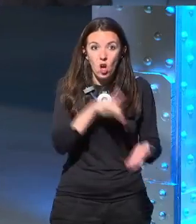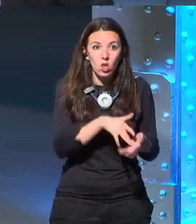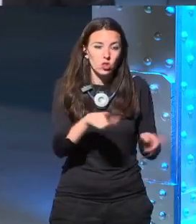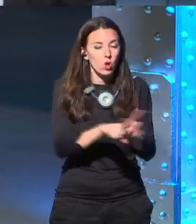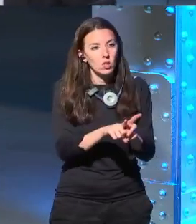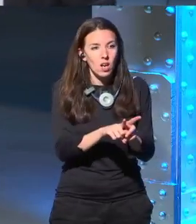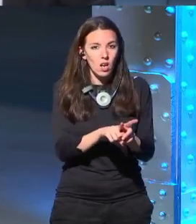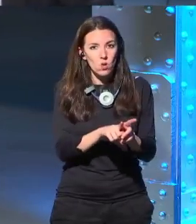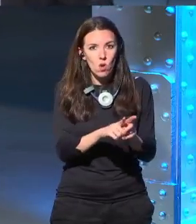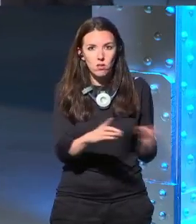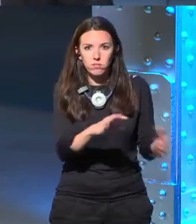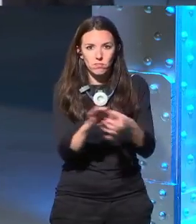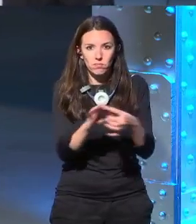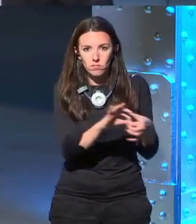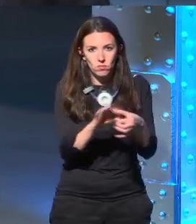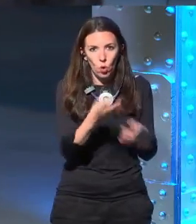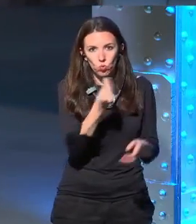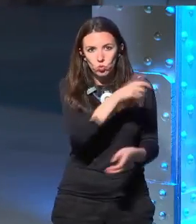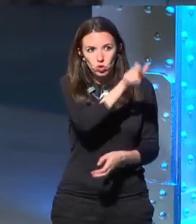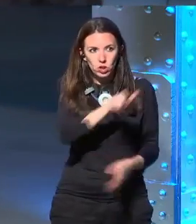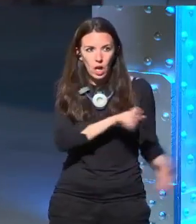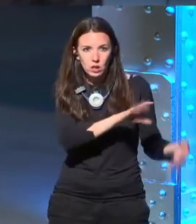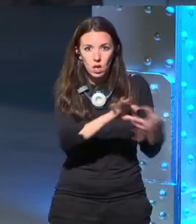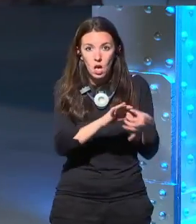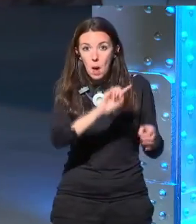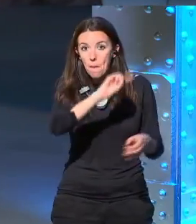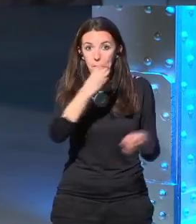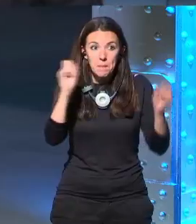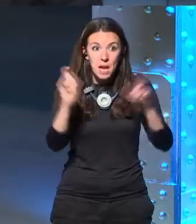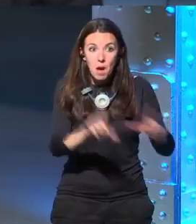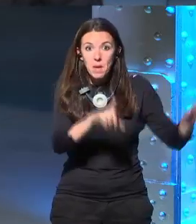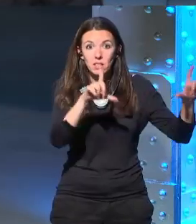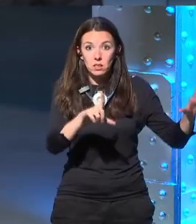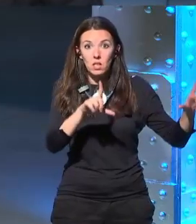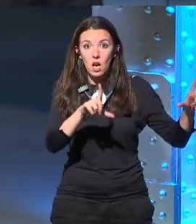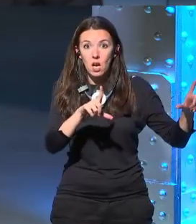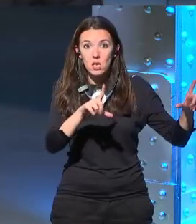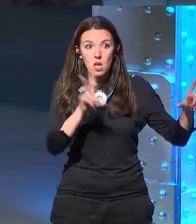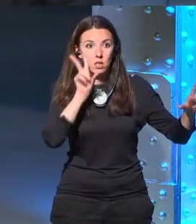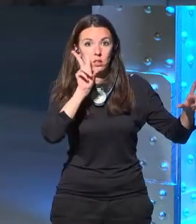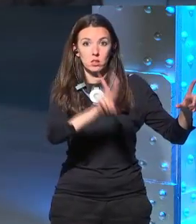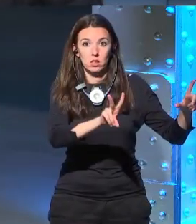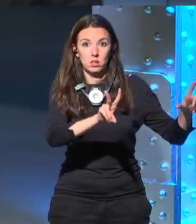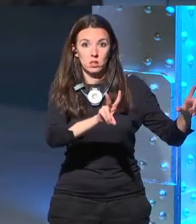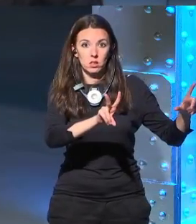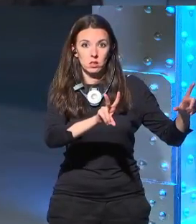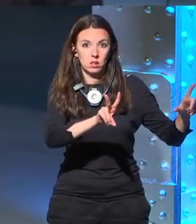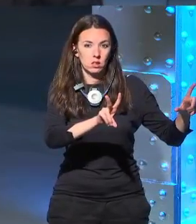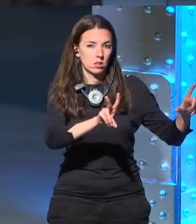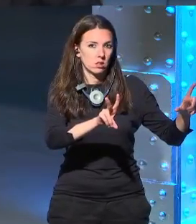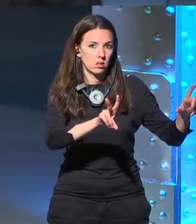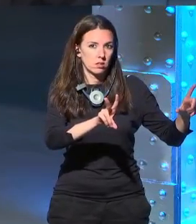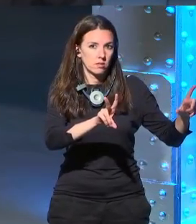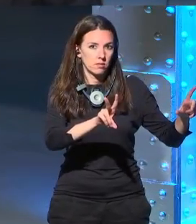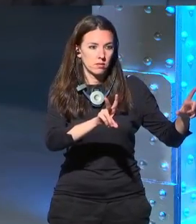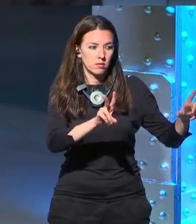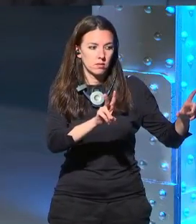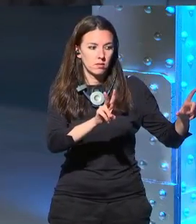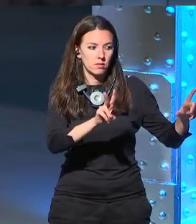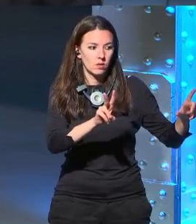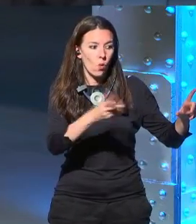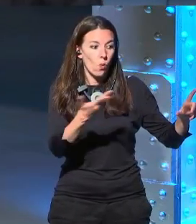catalog. The very first screen you saw when you logged on was, you own your own words. And that meant